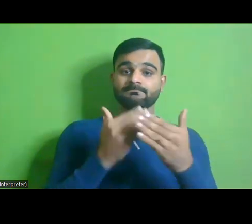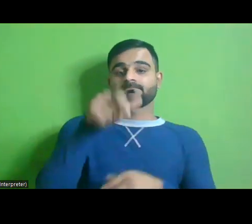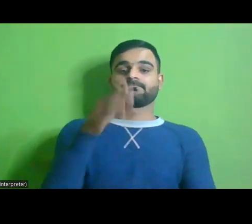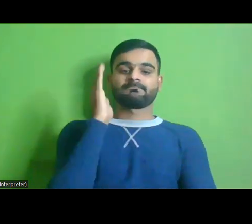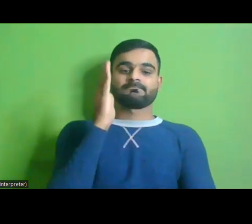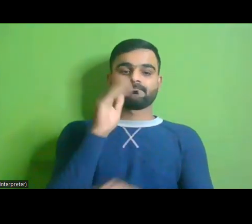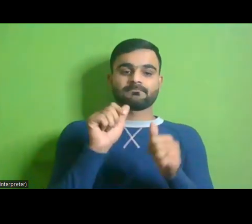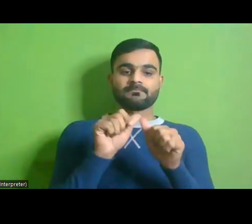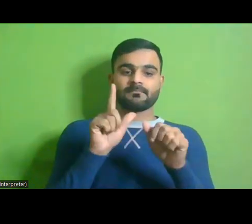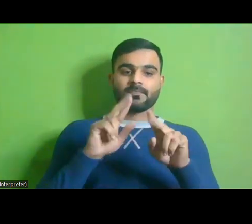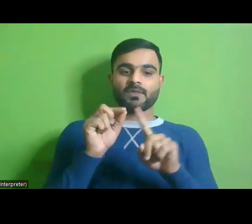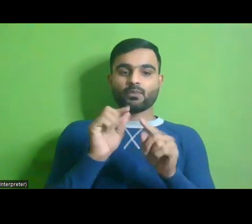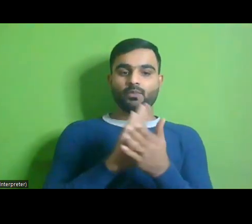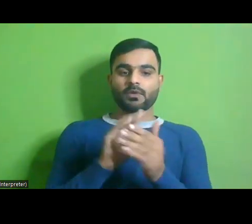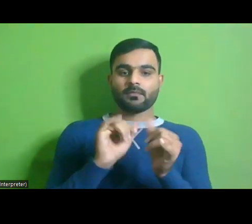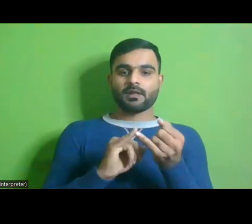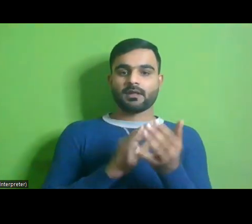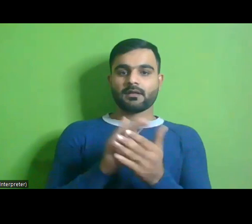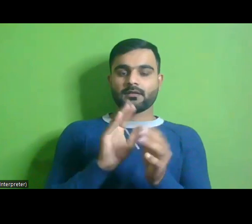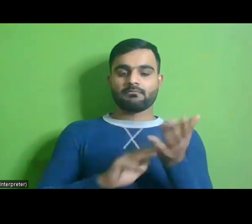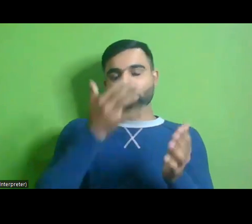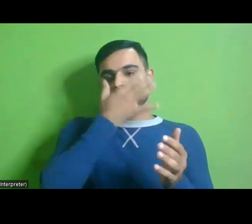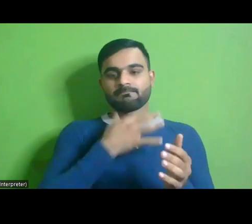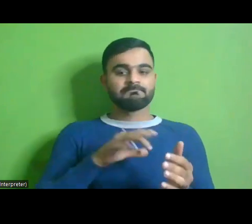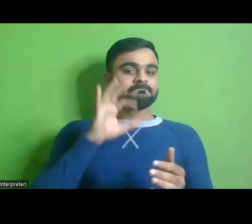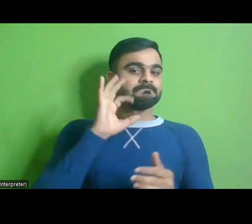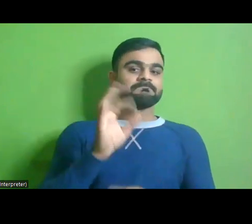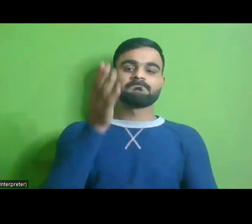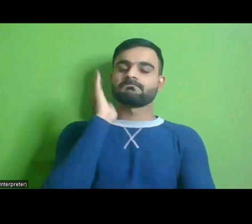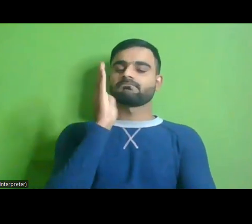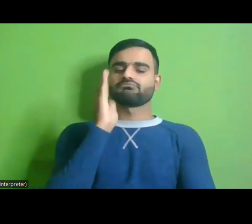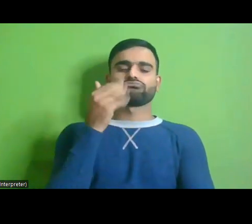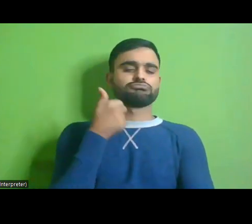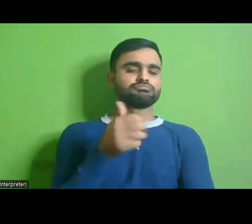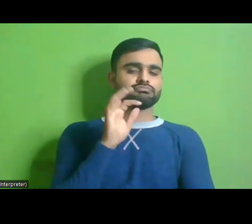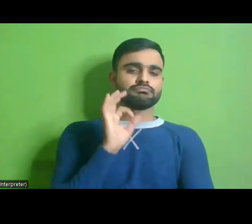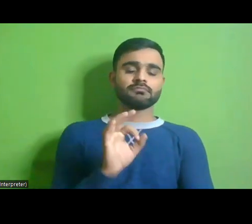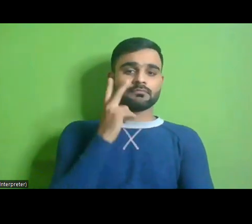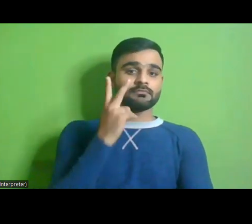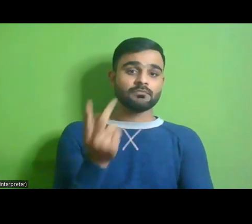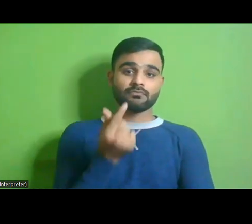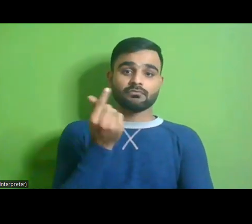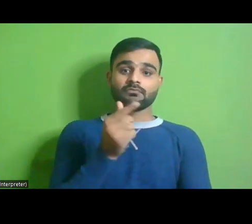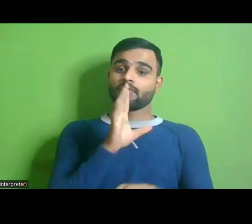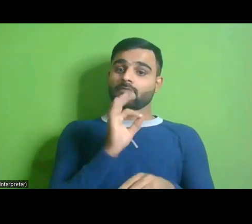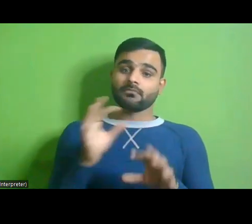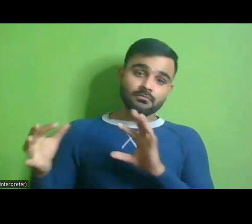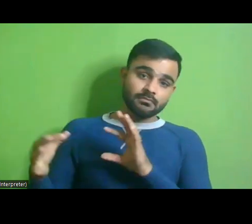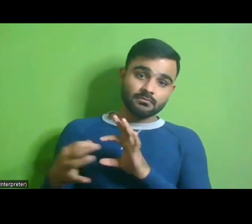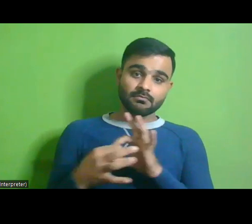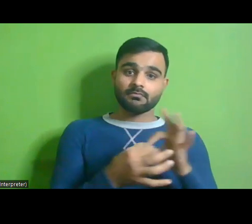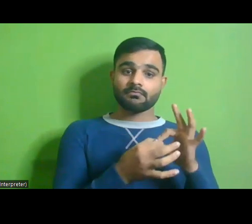Shah. Thanks for the wonderful lecture. And you literally take us through